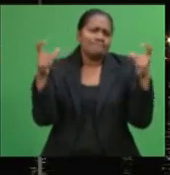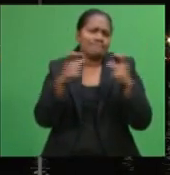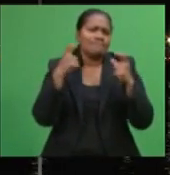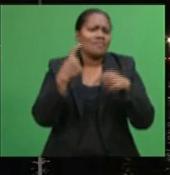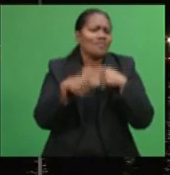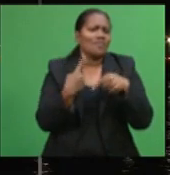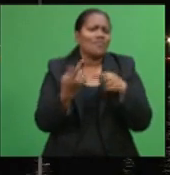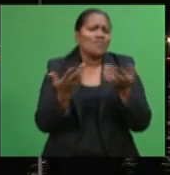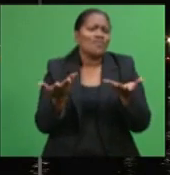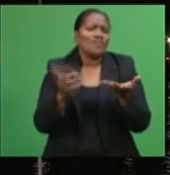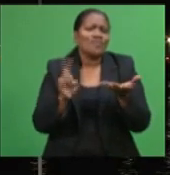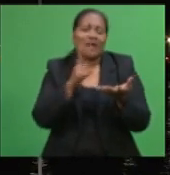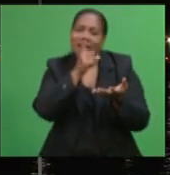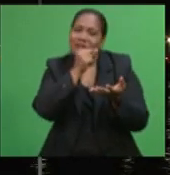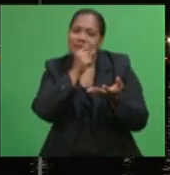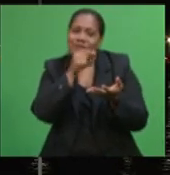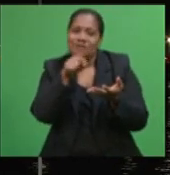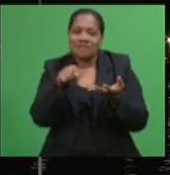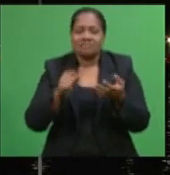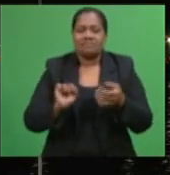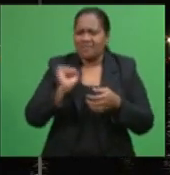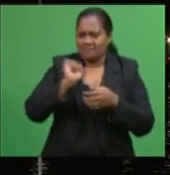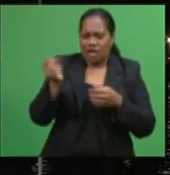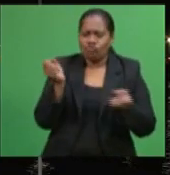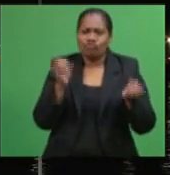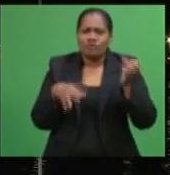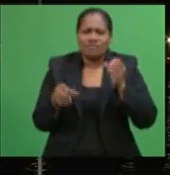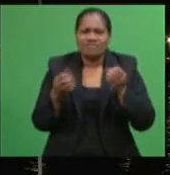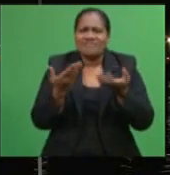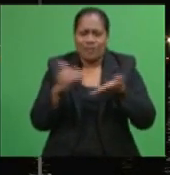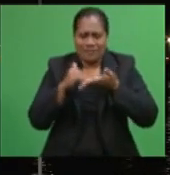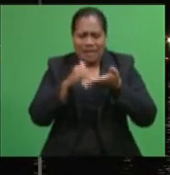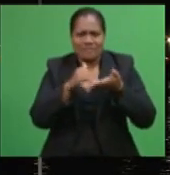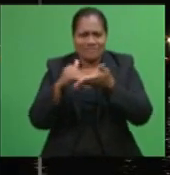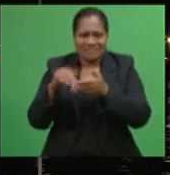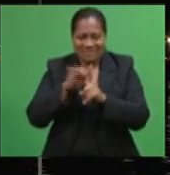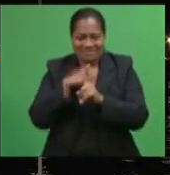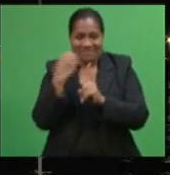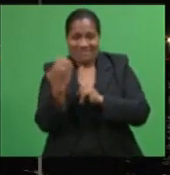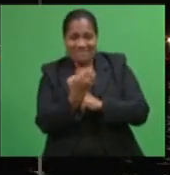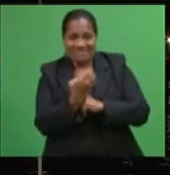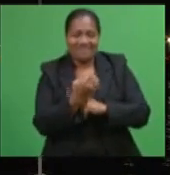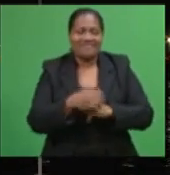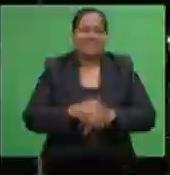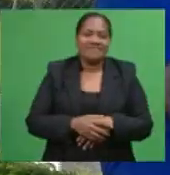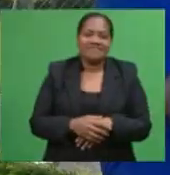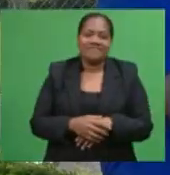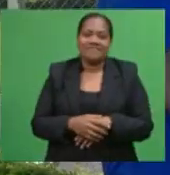migratory birds and their contribution to the environment. Venina Rakautonga has more.